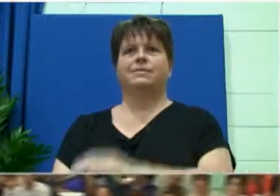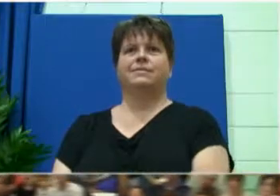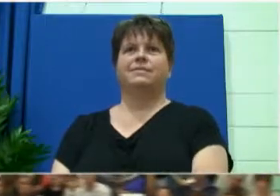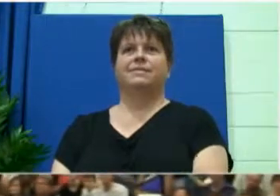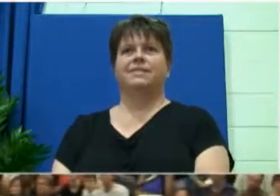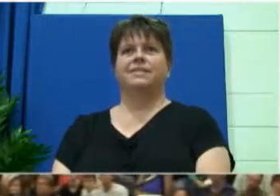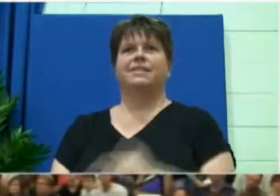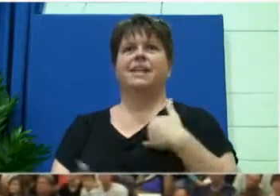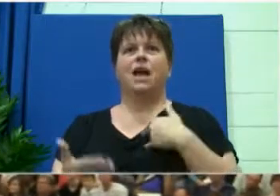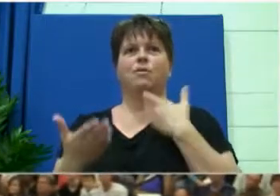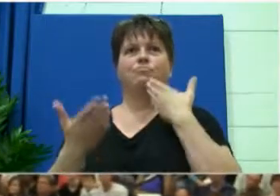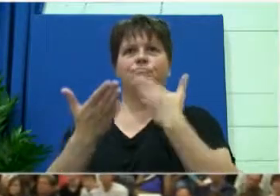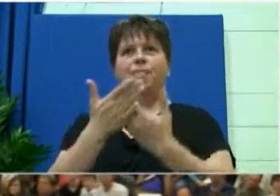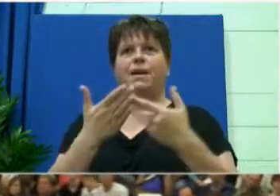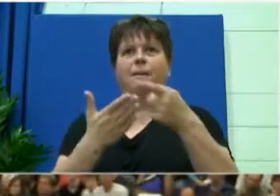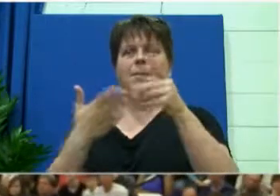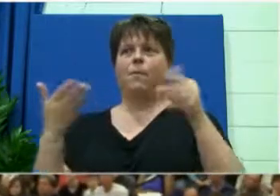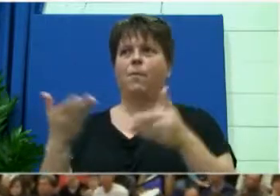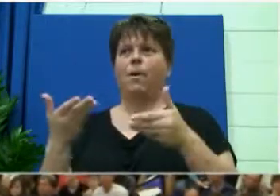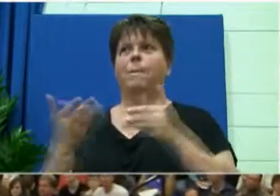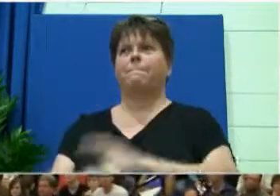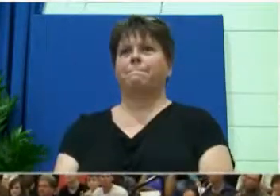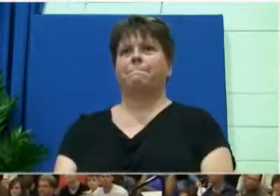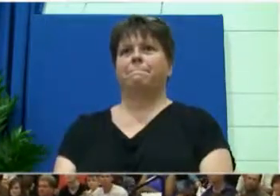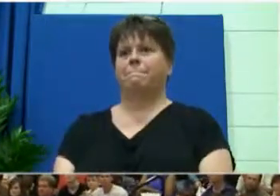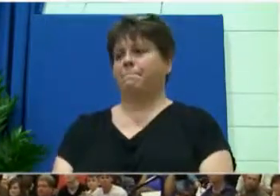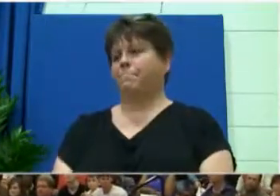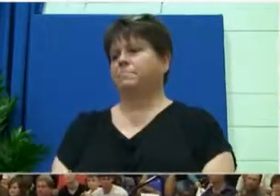Now join me in thanking and welcoming them.